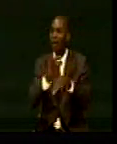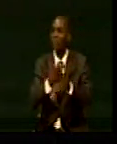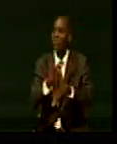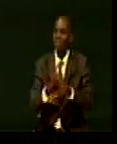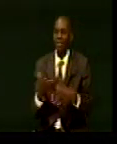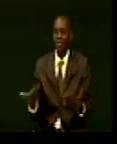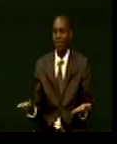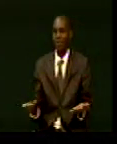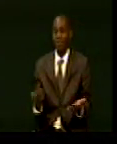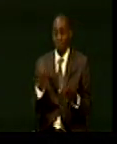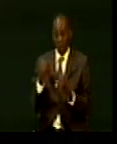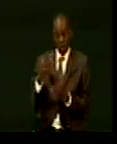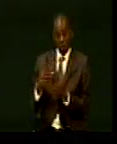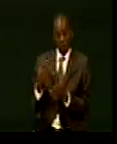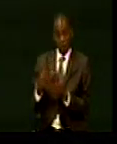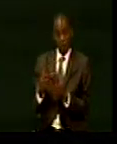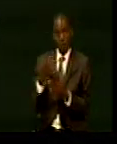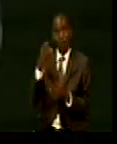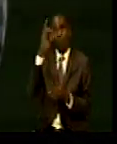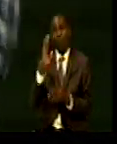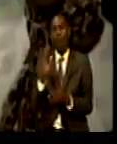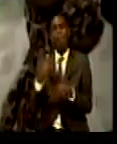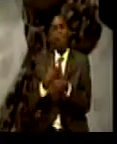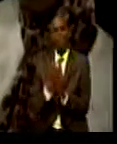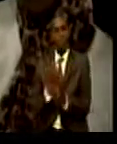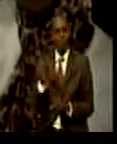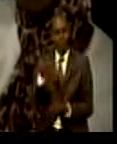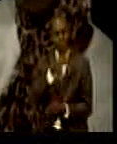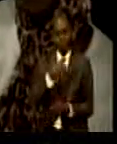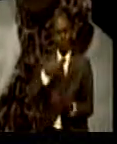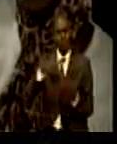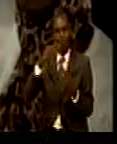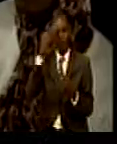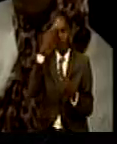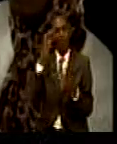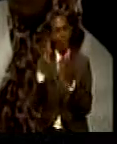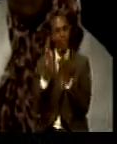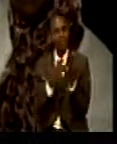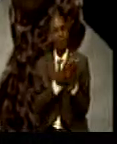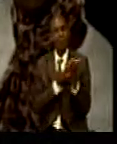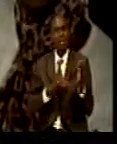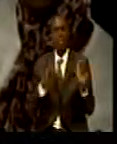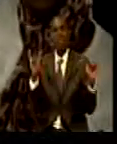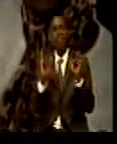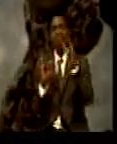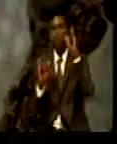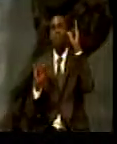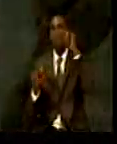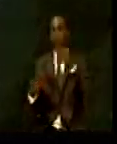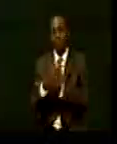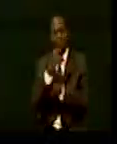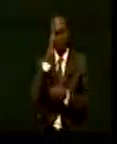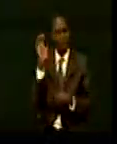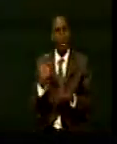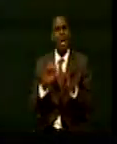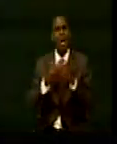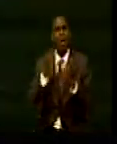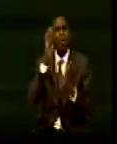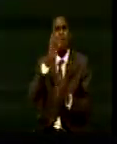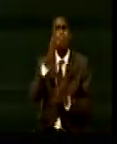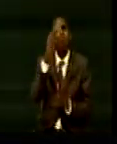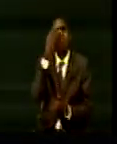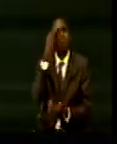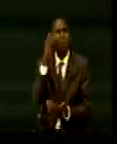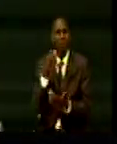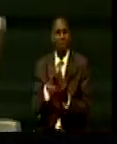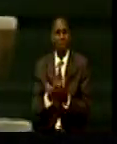Jesus Christ is the same yesterday, today, and forever. How do you know that without the message? He says, I am